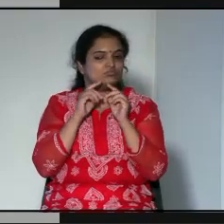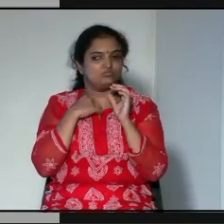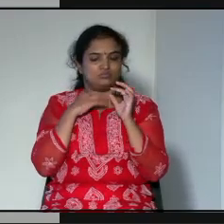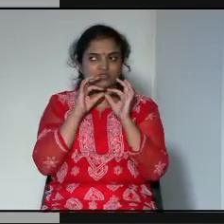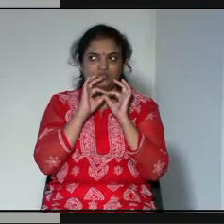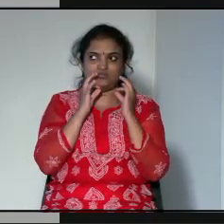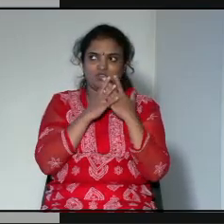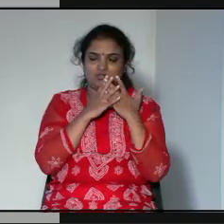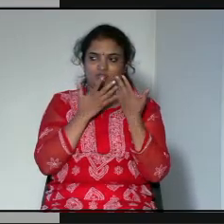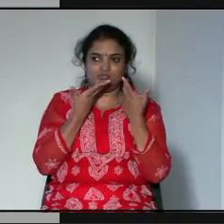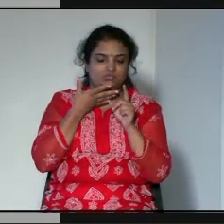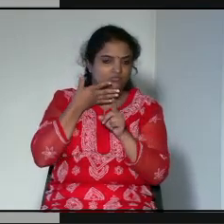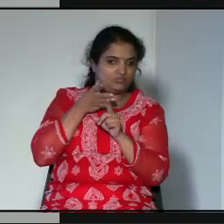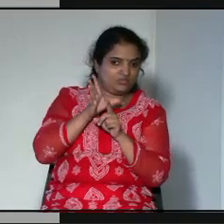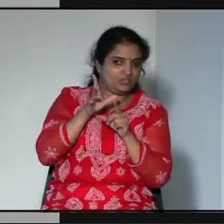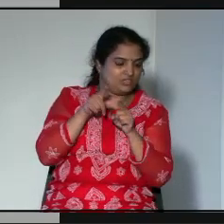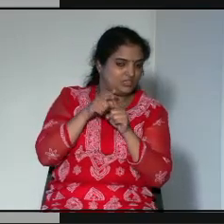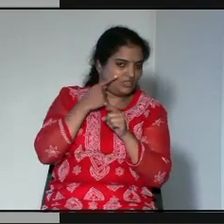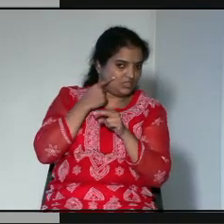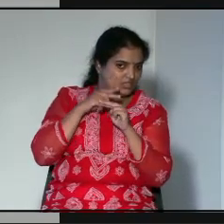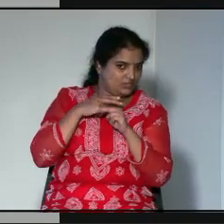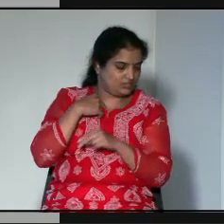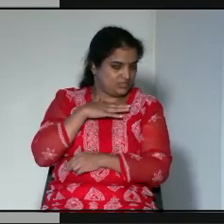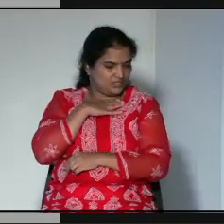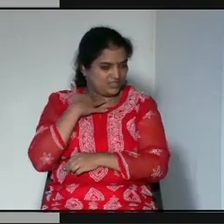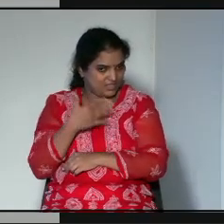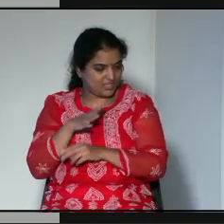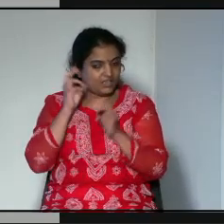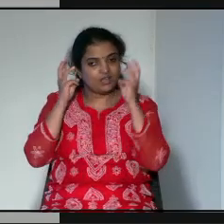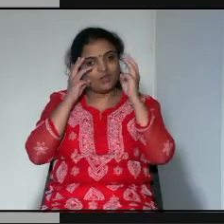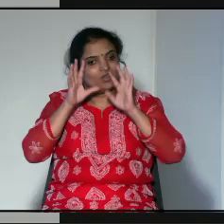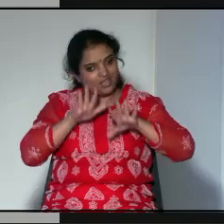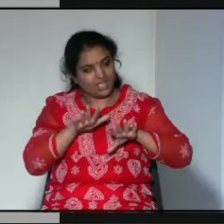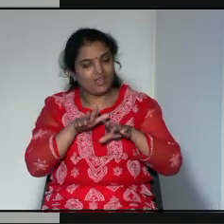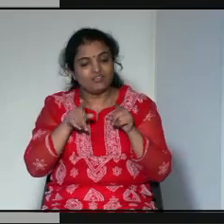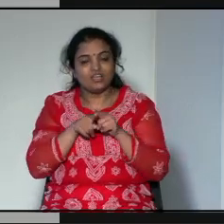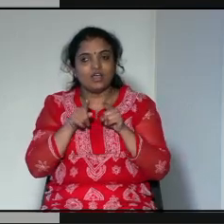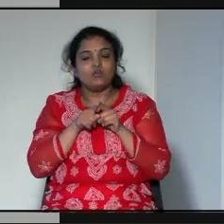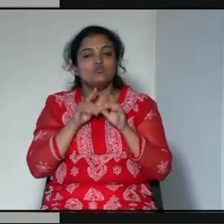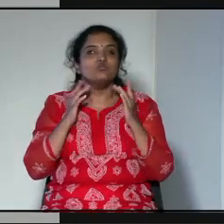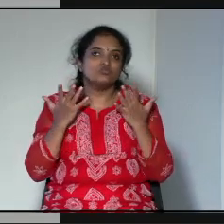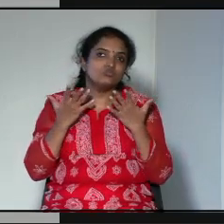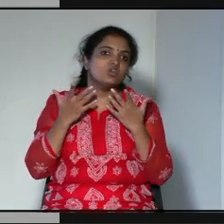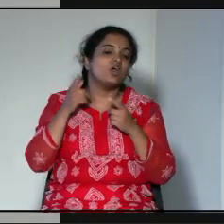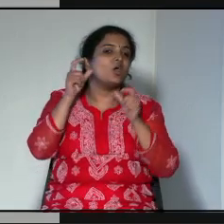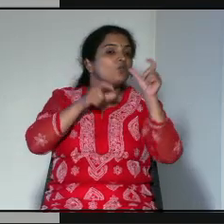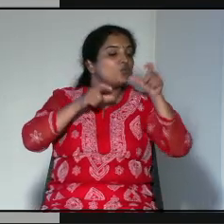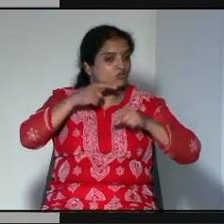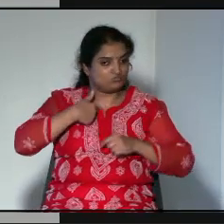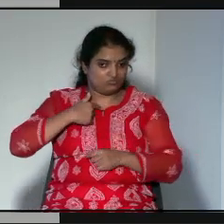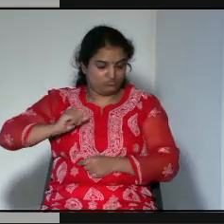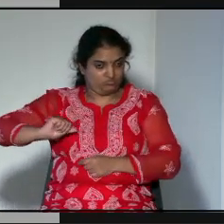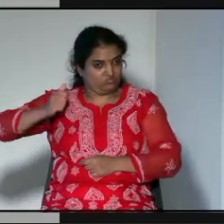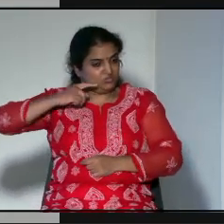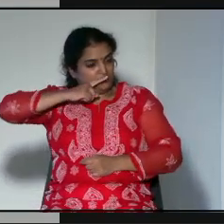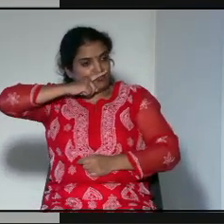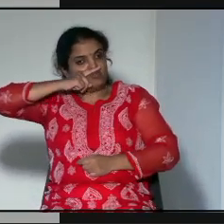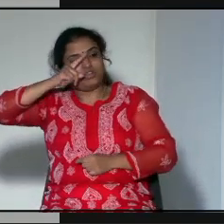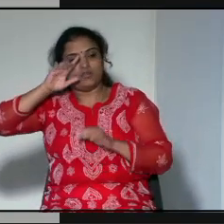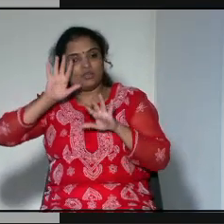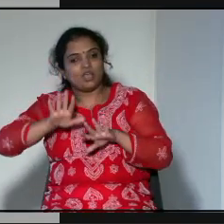Elachi if she dies. So it's interesting how even such a successful woman like